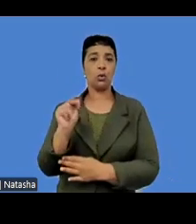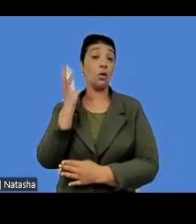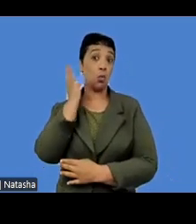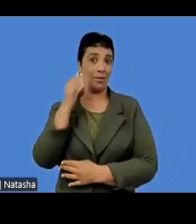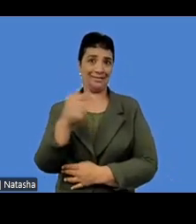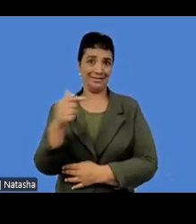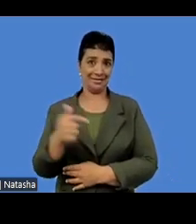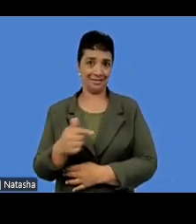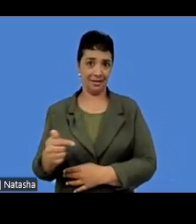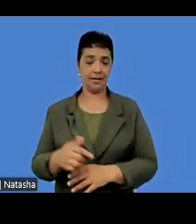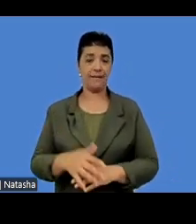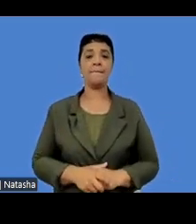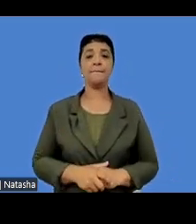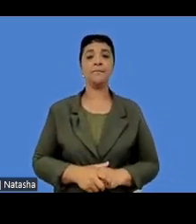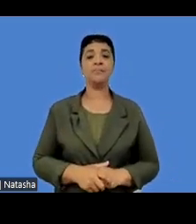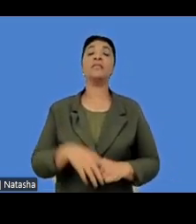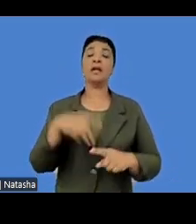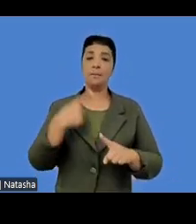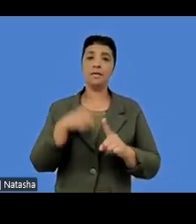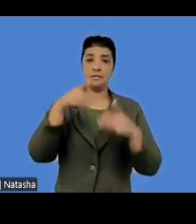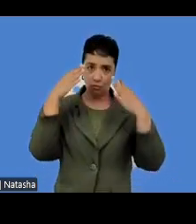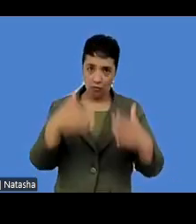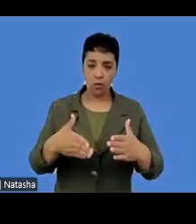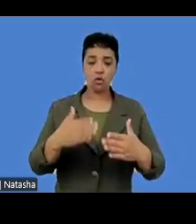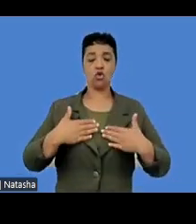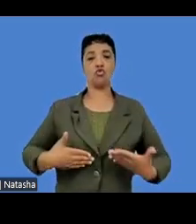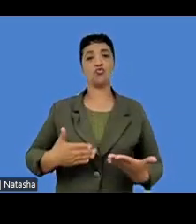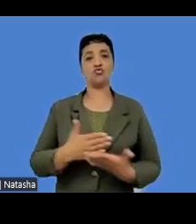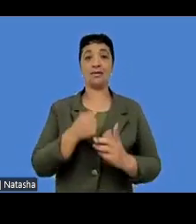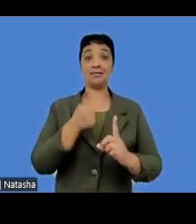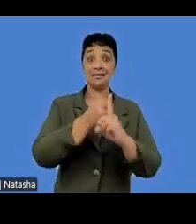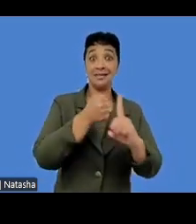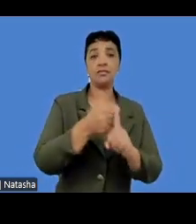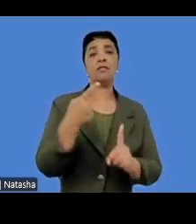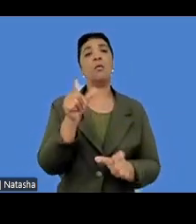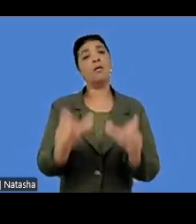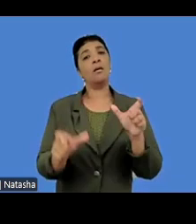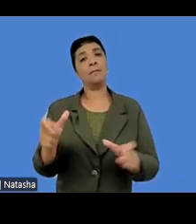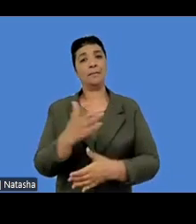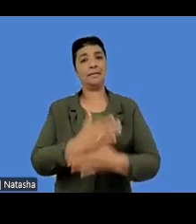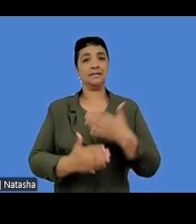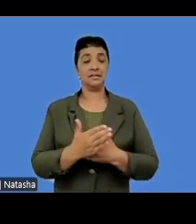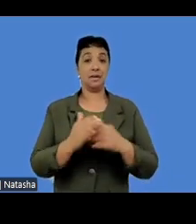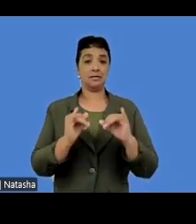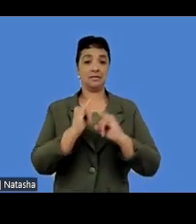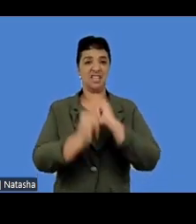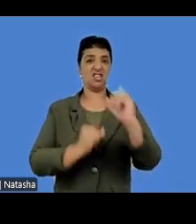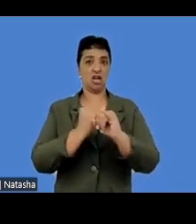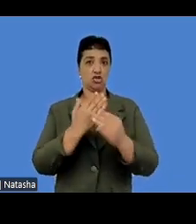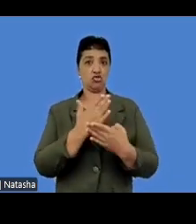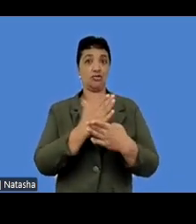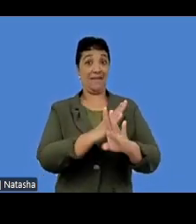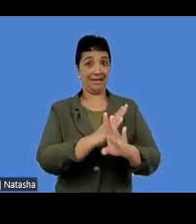the protection and well-being of human rights defenders with disabilities for Protection International, as well